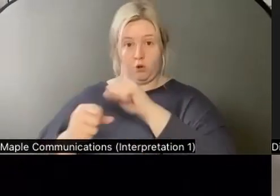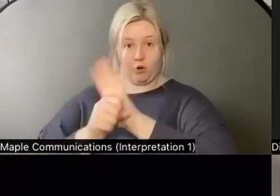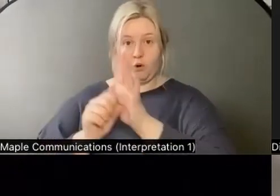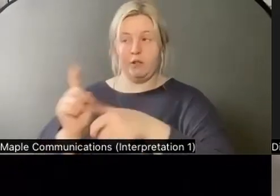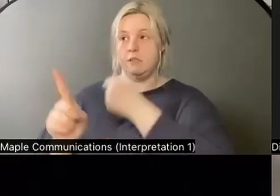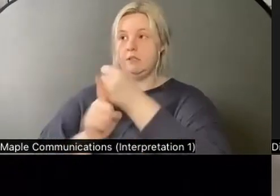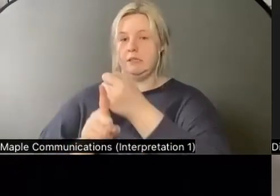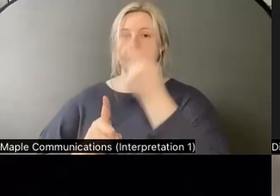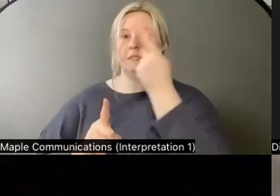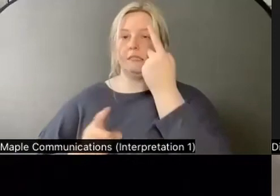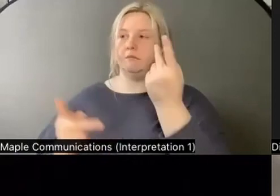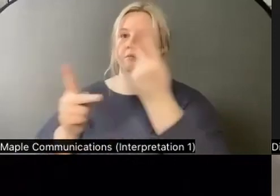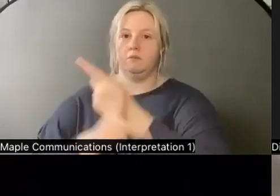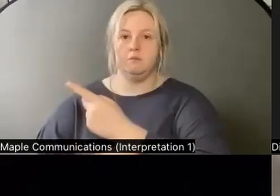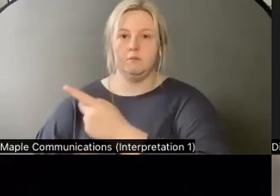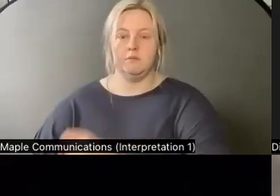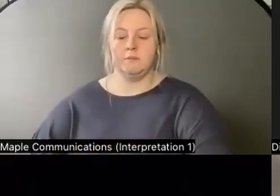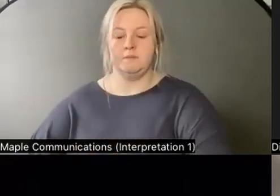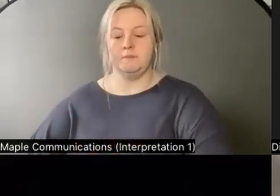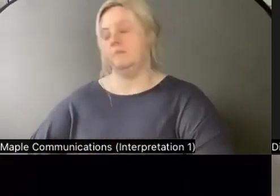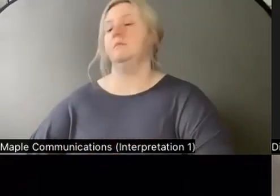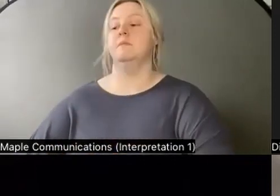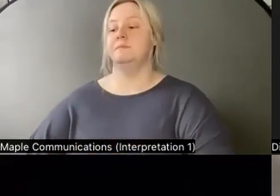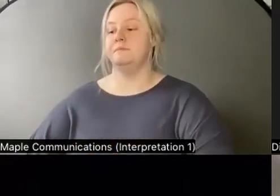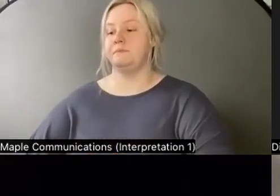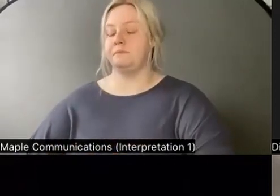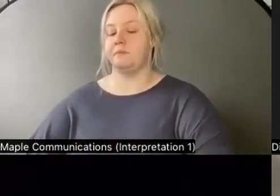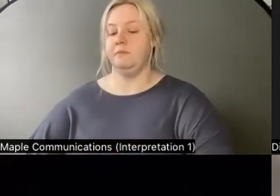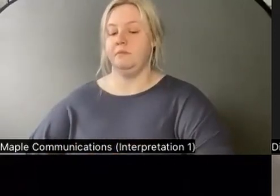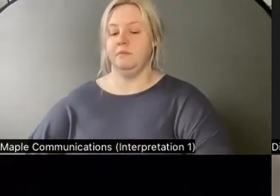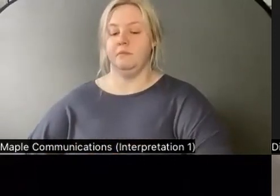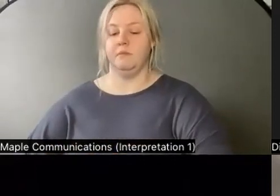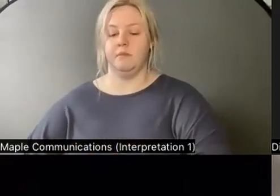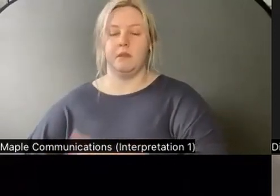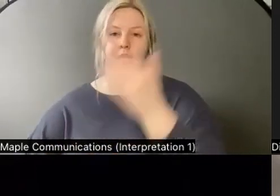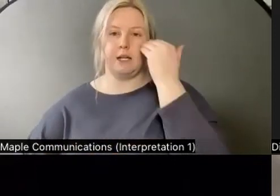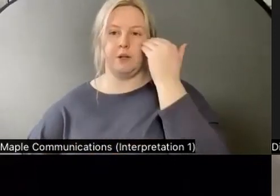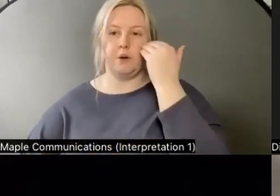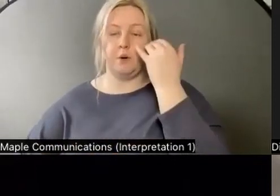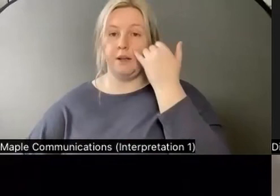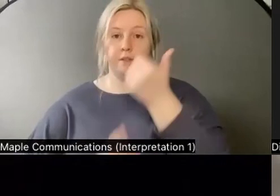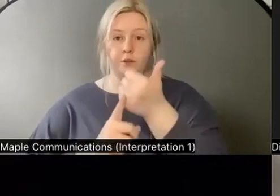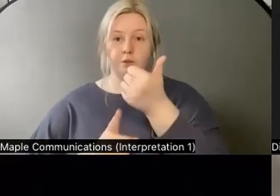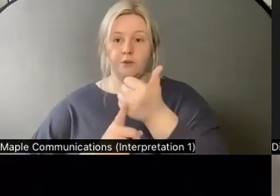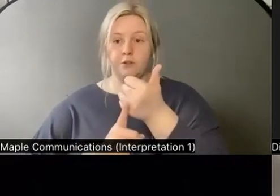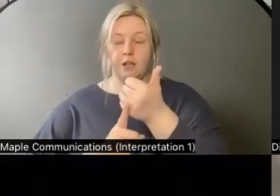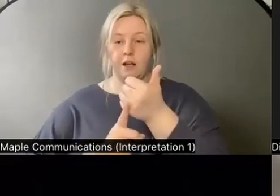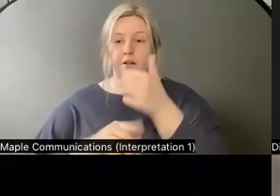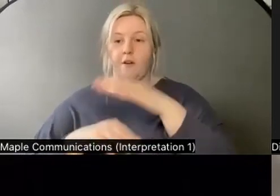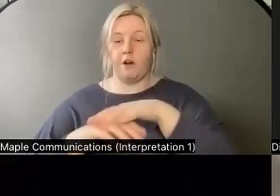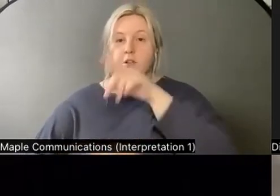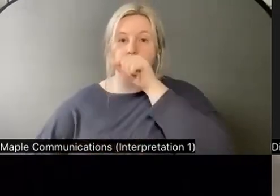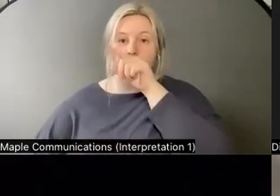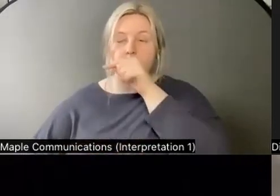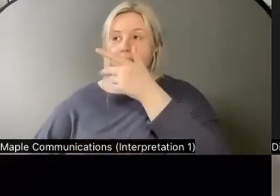I know that a lot of people, if anybody's been on Twitter, have just talked about how much healthcare